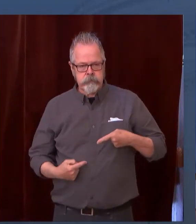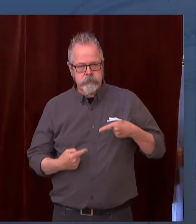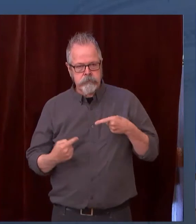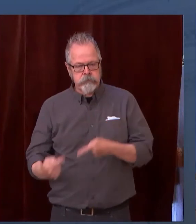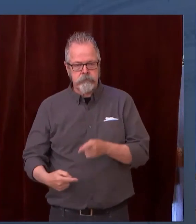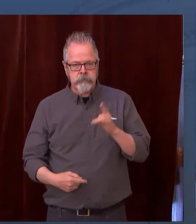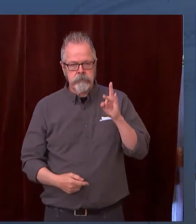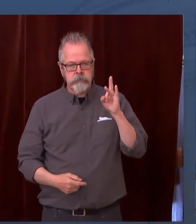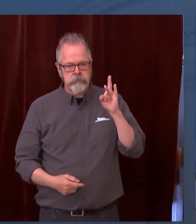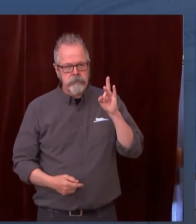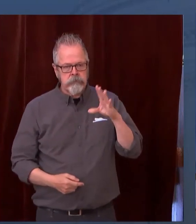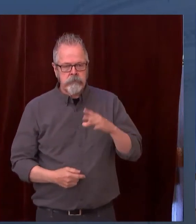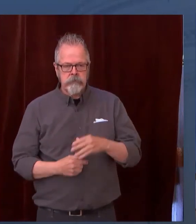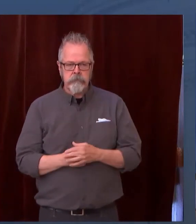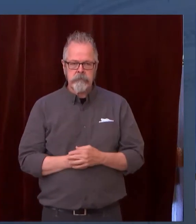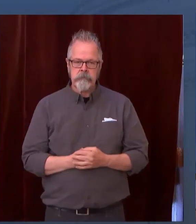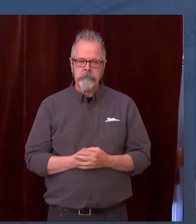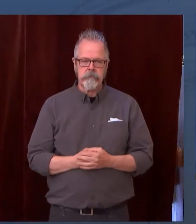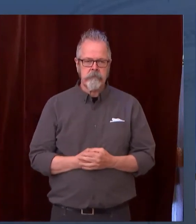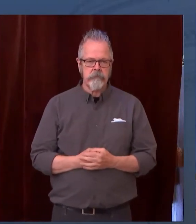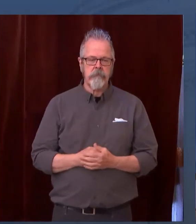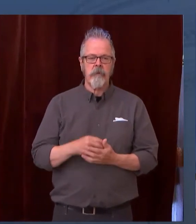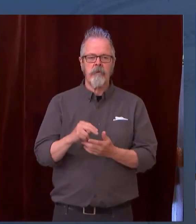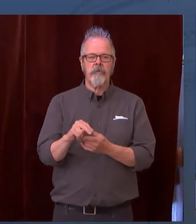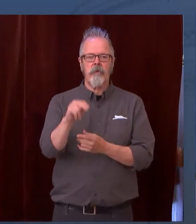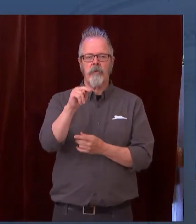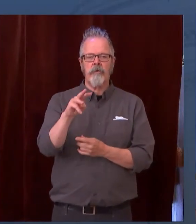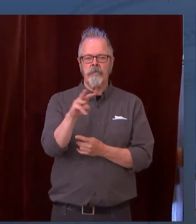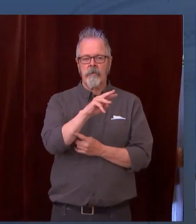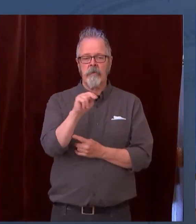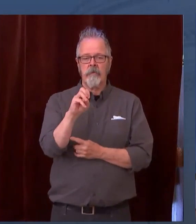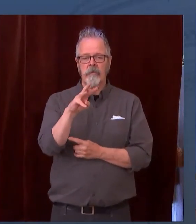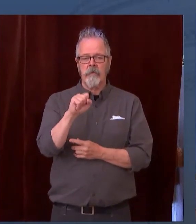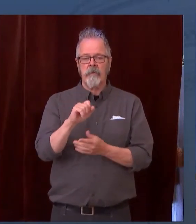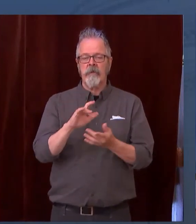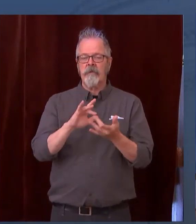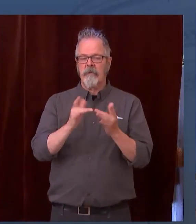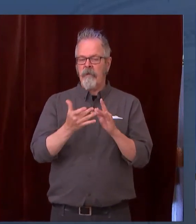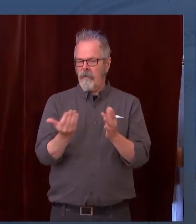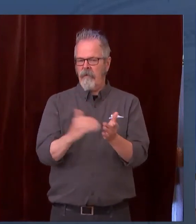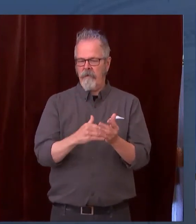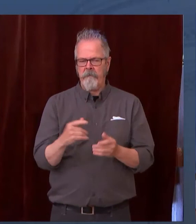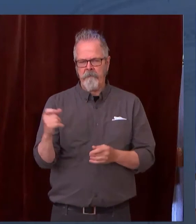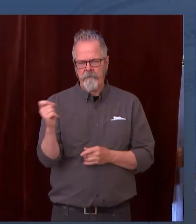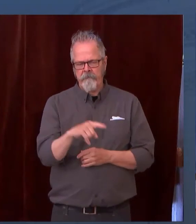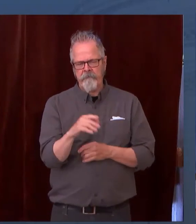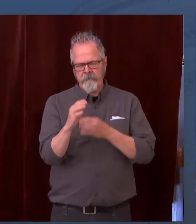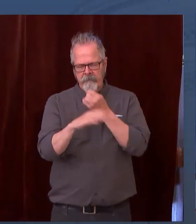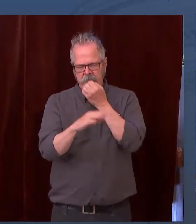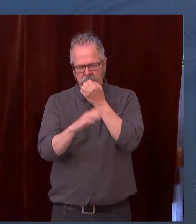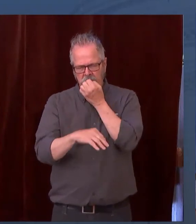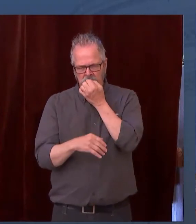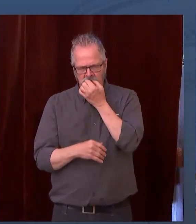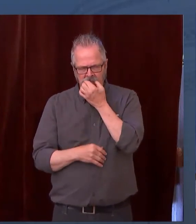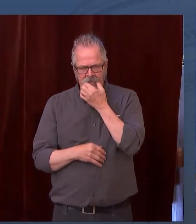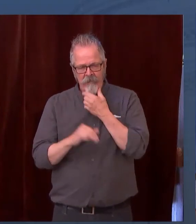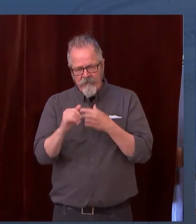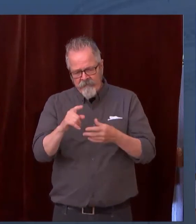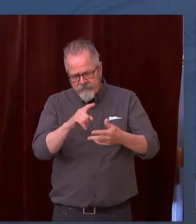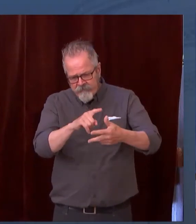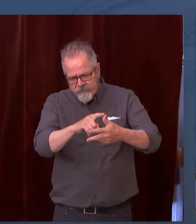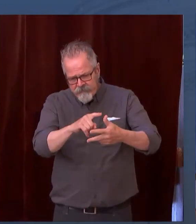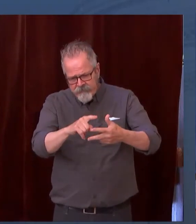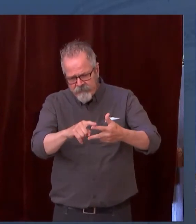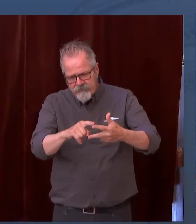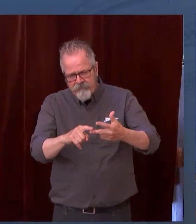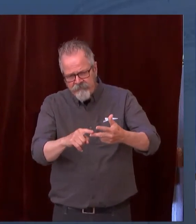Please, on the phase 1.5 for Yakima and Benton and Franklin, would they all move together to